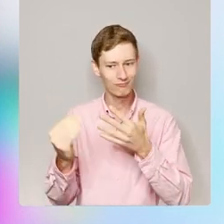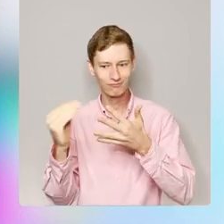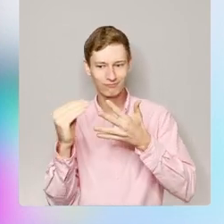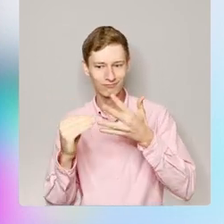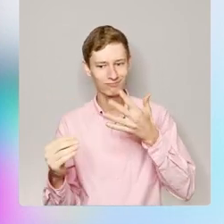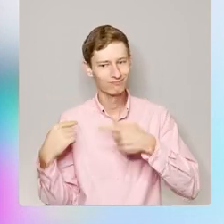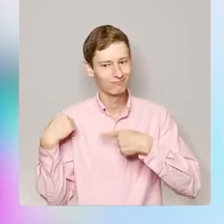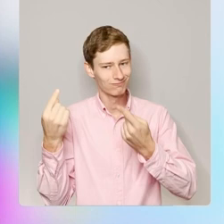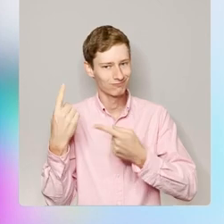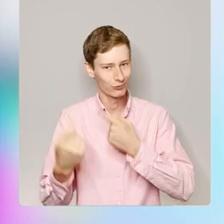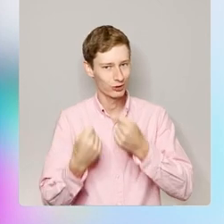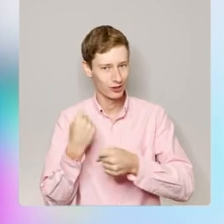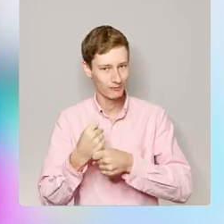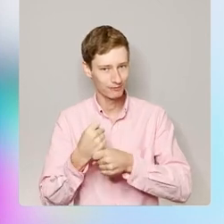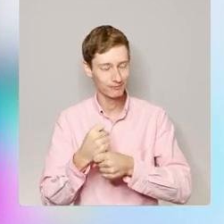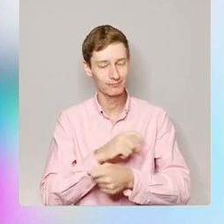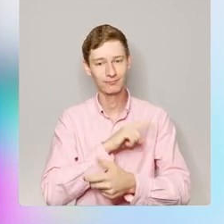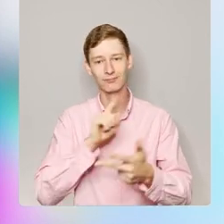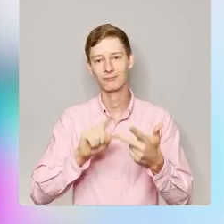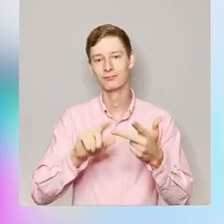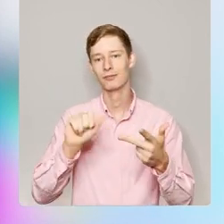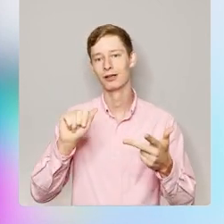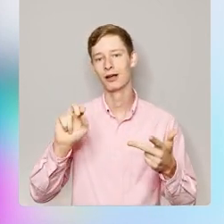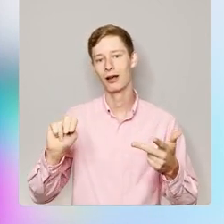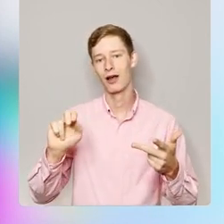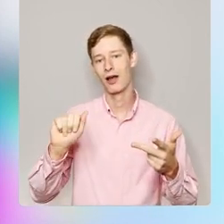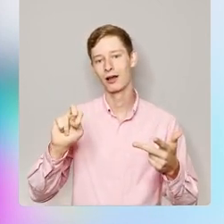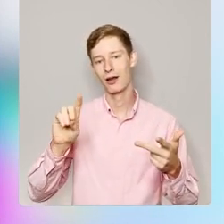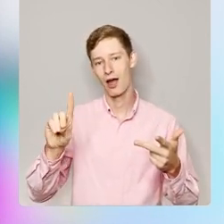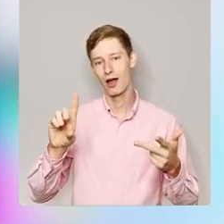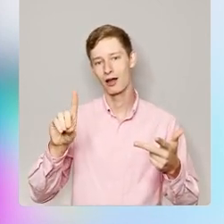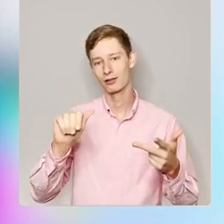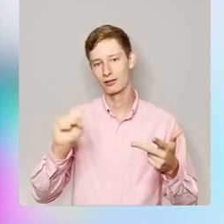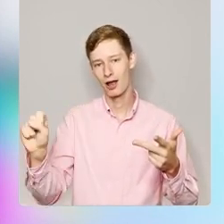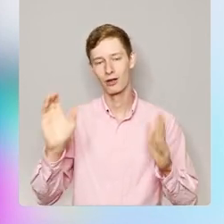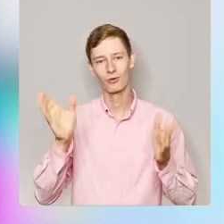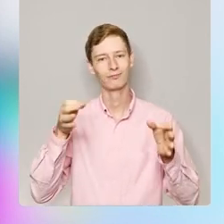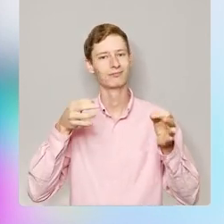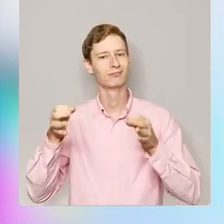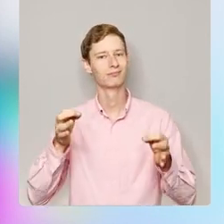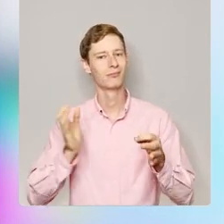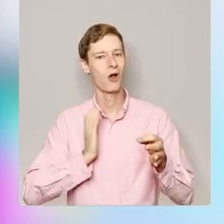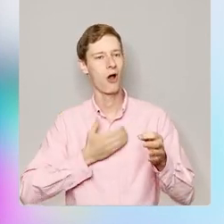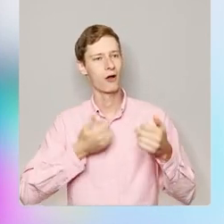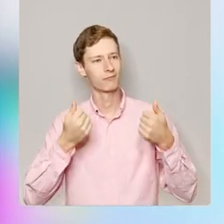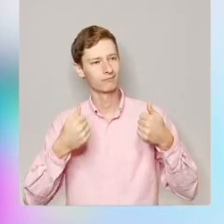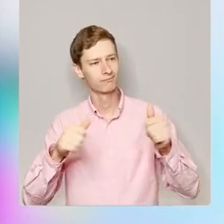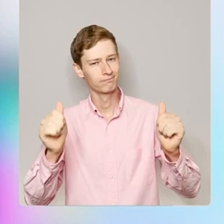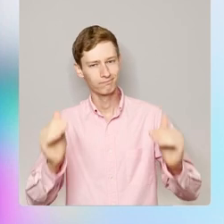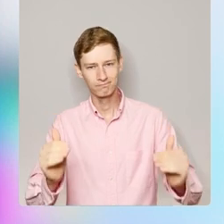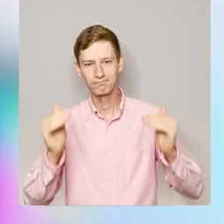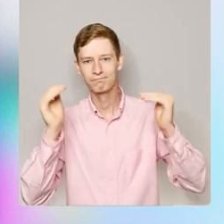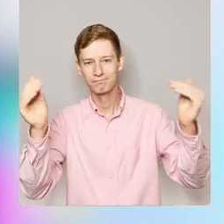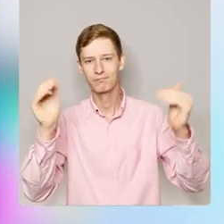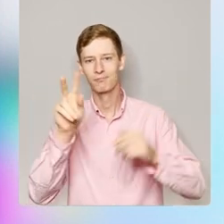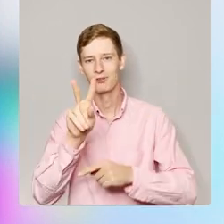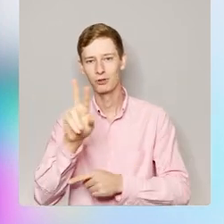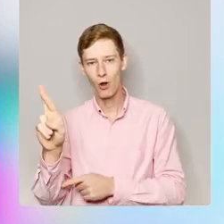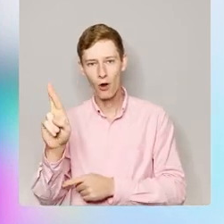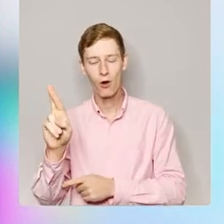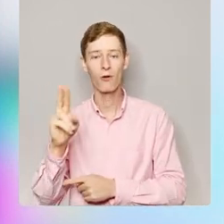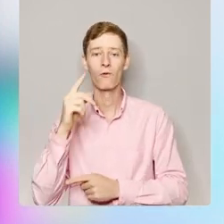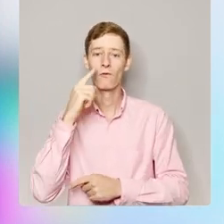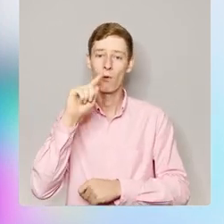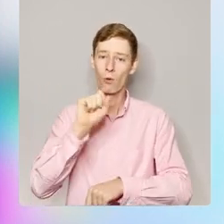year. And finally, Anand Das will cover our efforts to push VR forward as a platform for